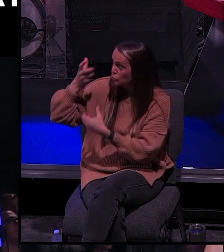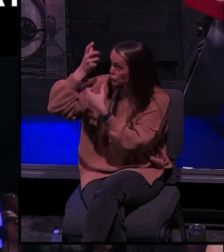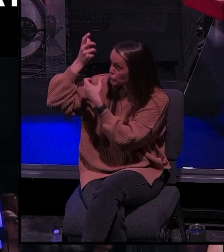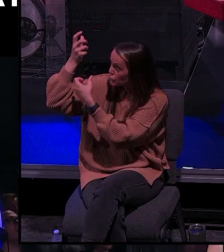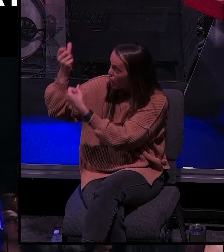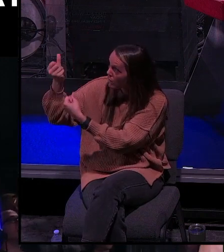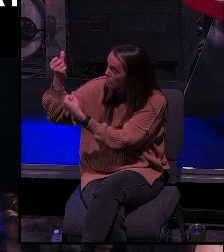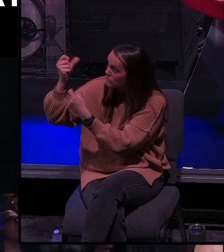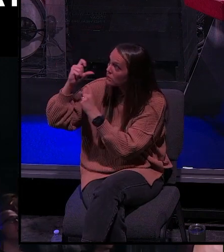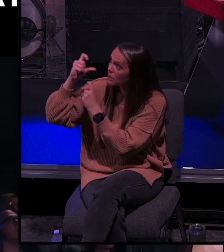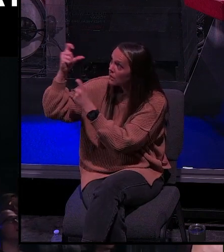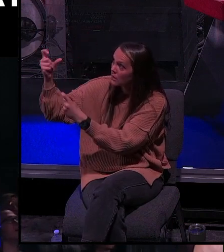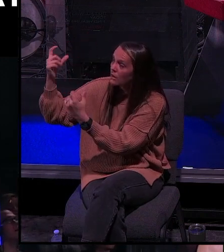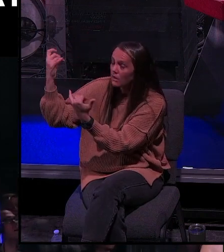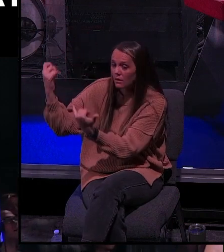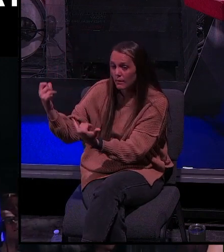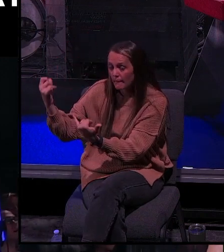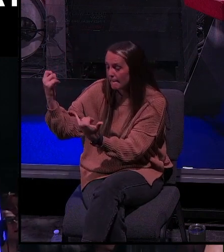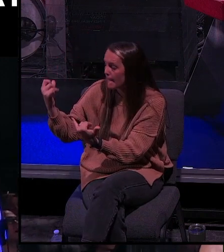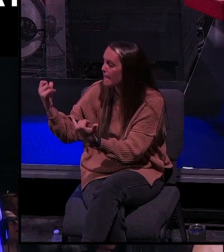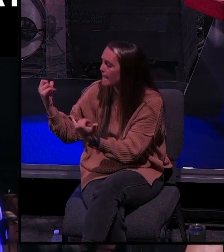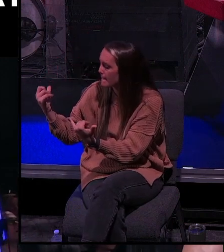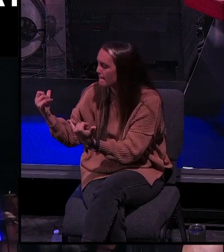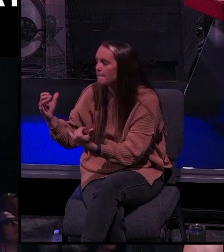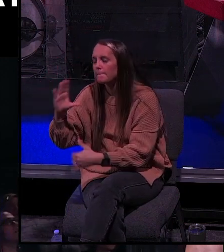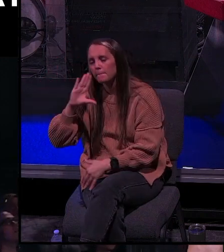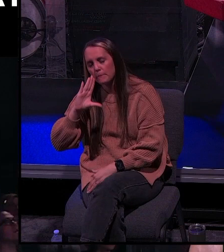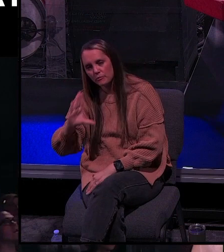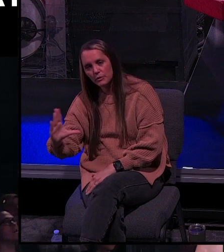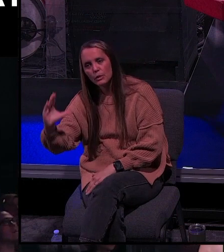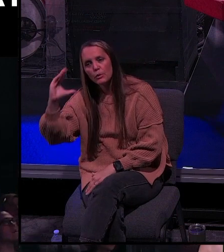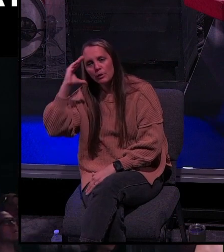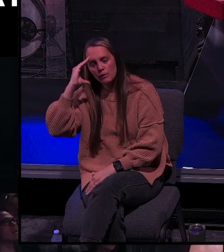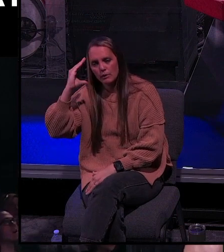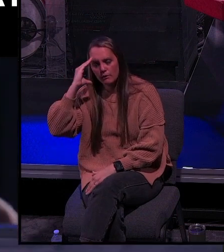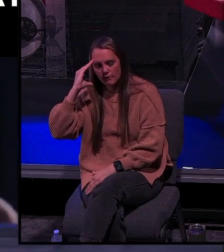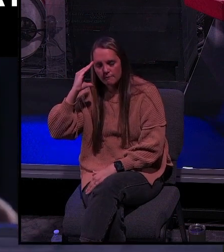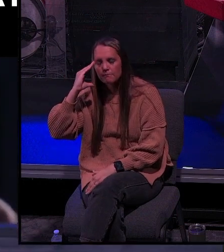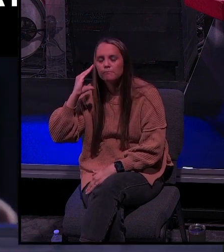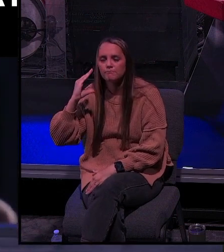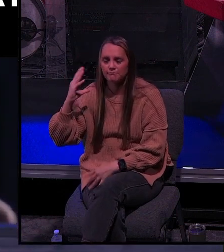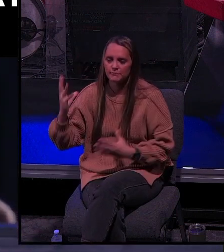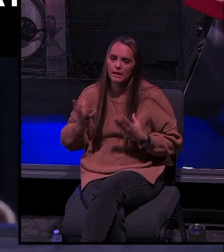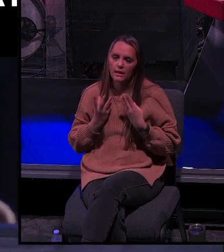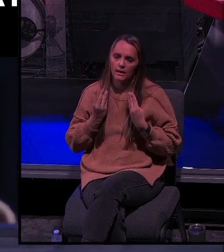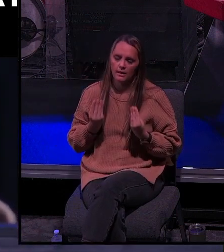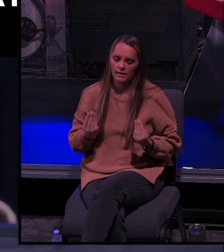Find healing in his side.